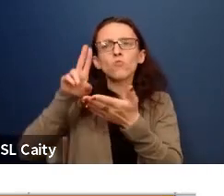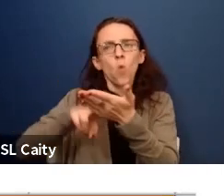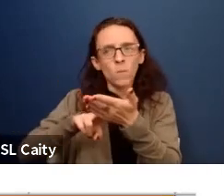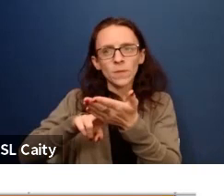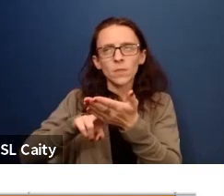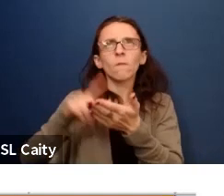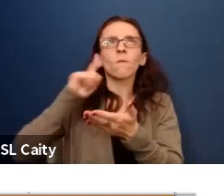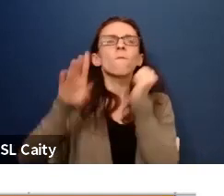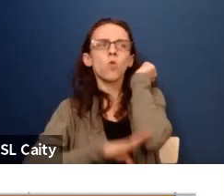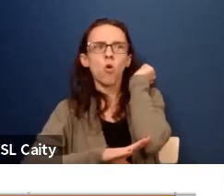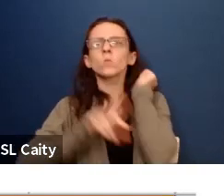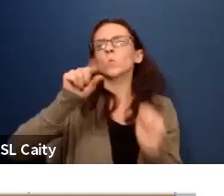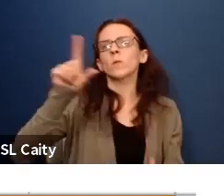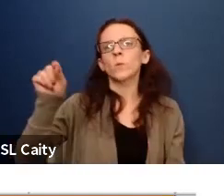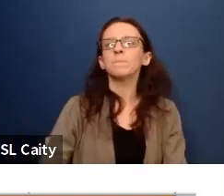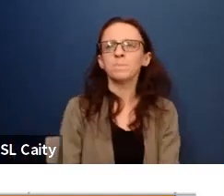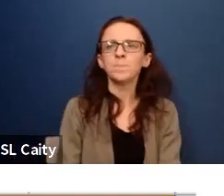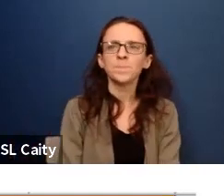2020.